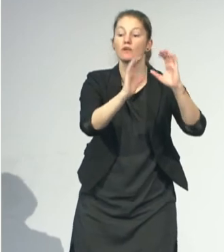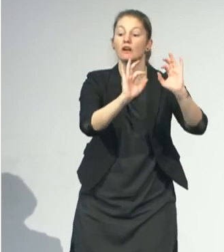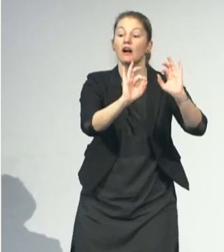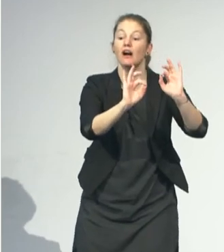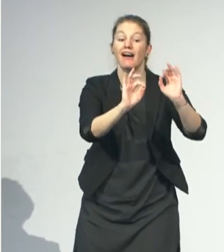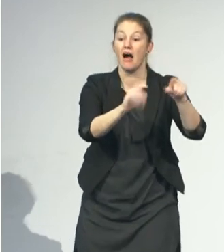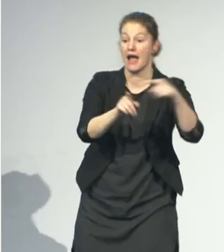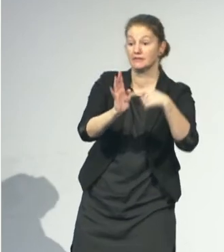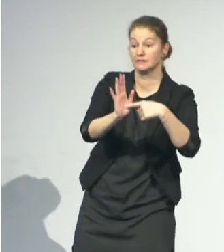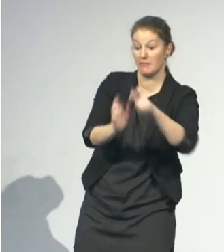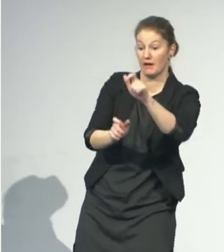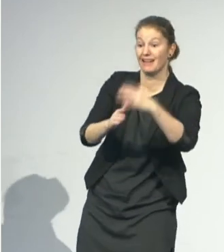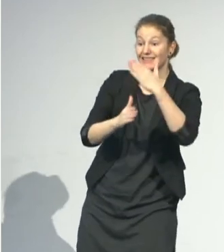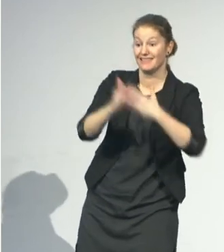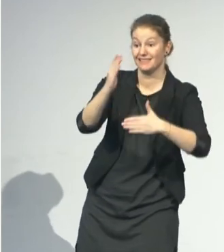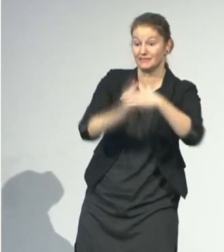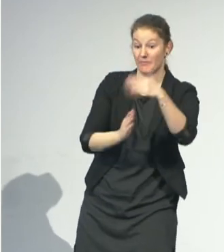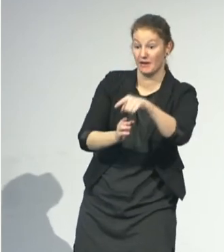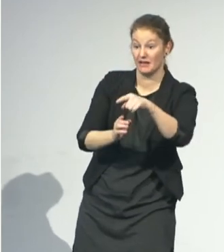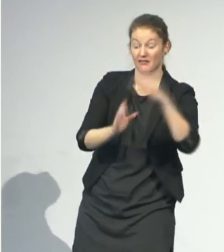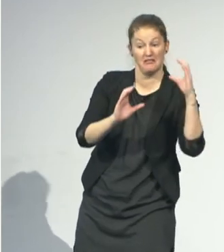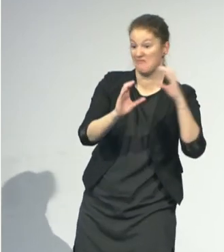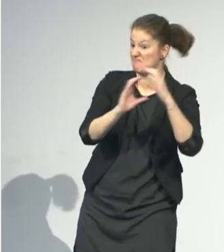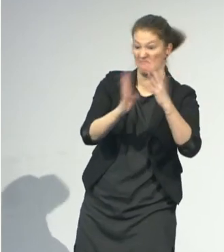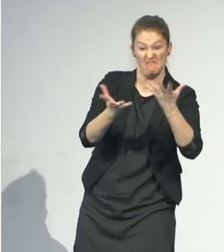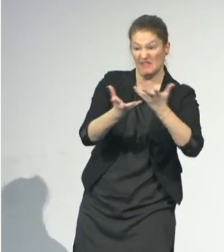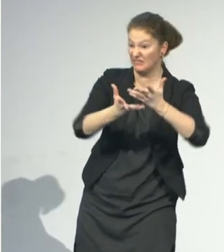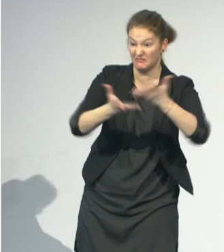being violated. So it's the third one,